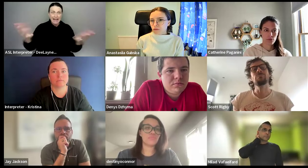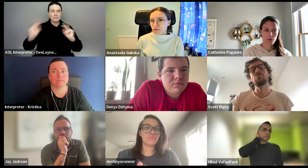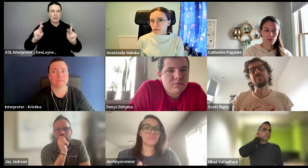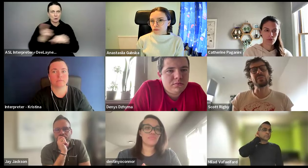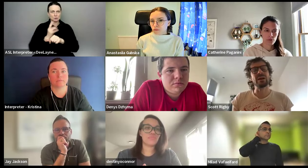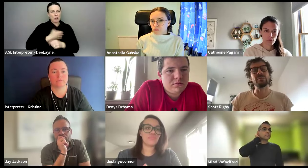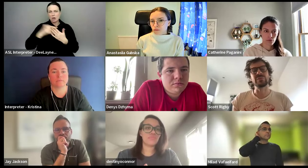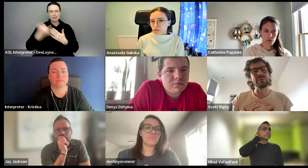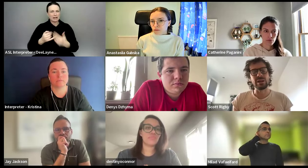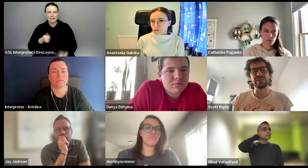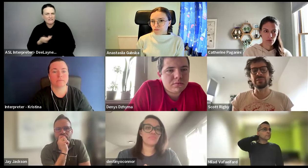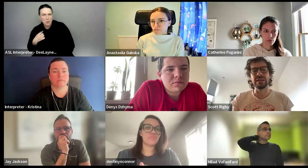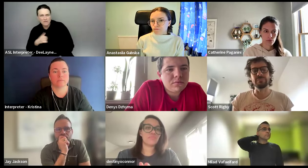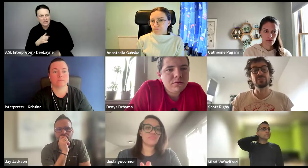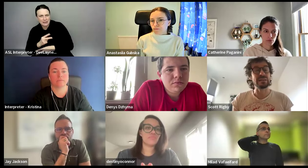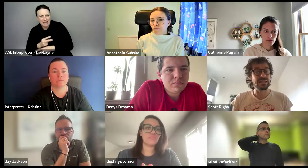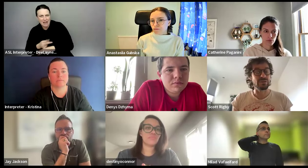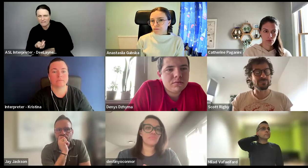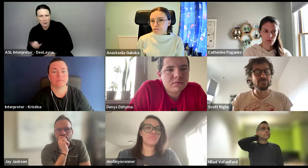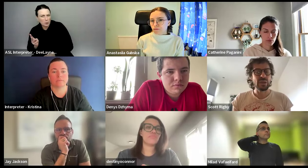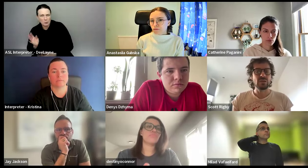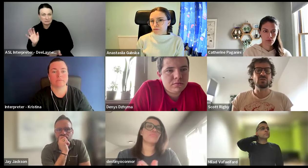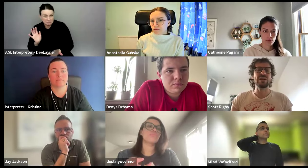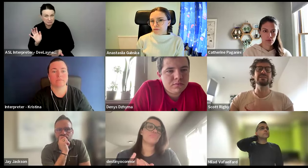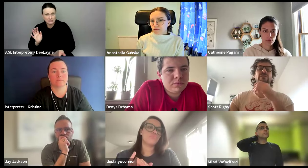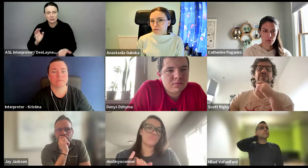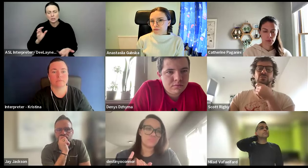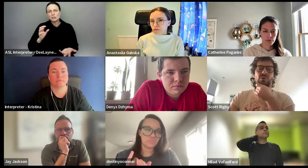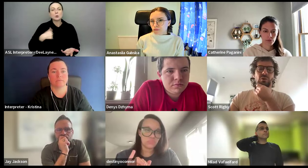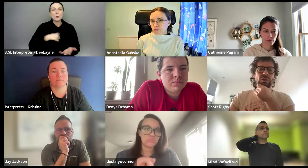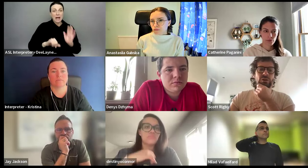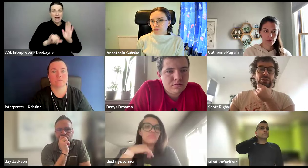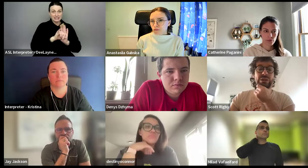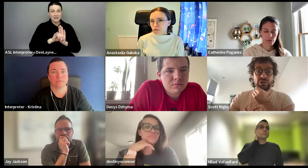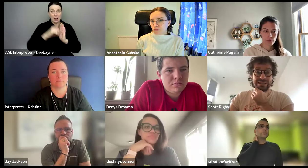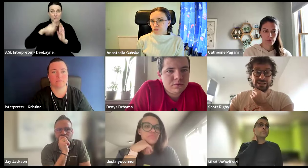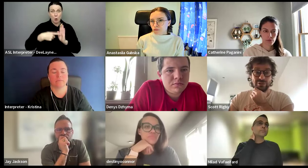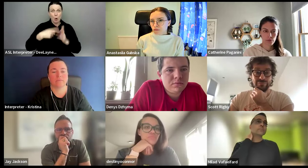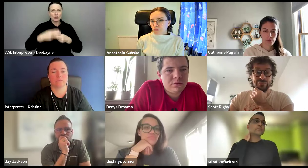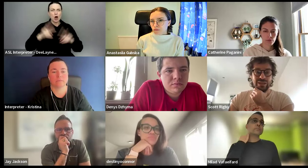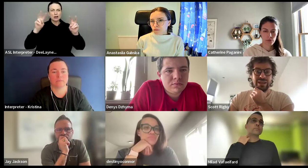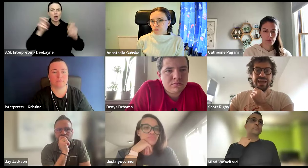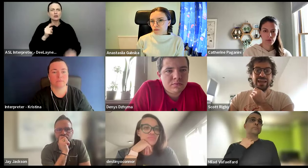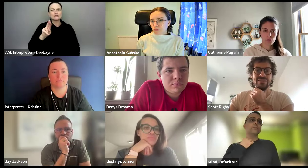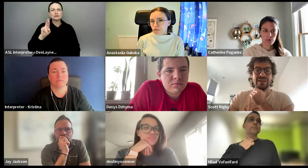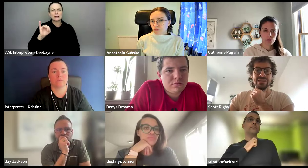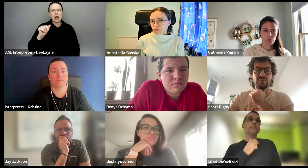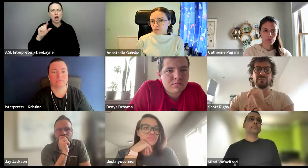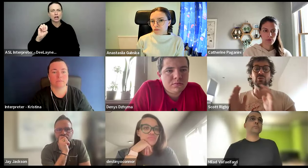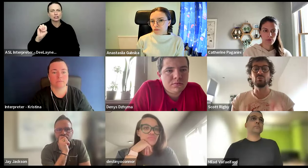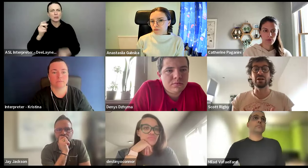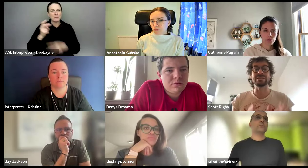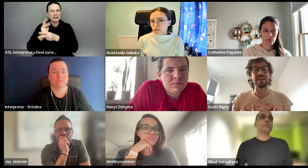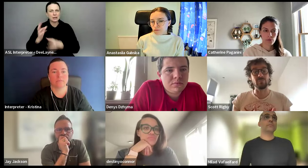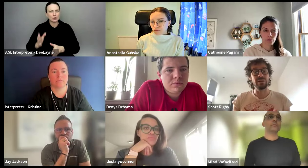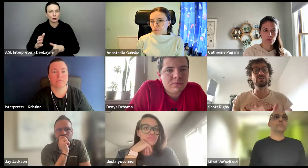people, there really aren't that many maintainers. So we identified this role called a triage maintainer, and that's for